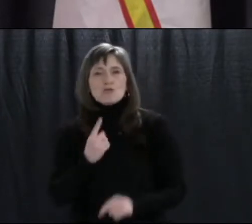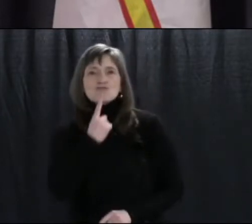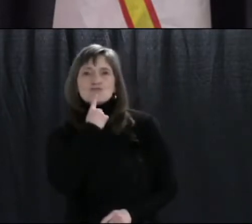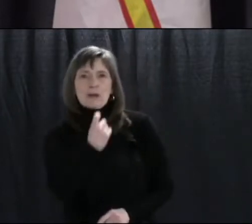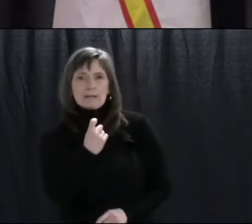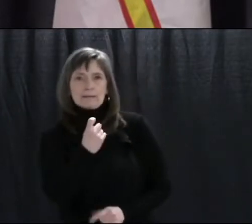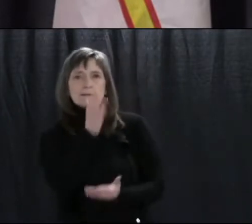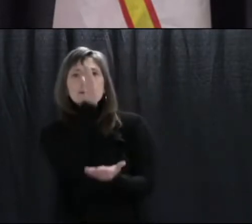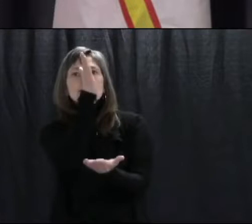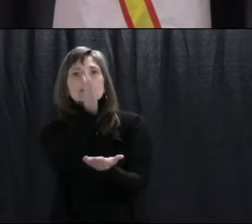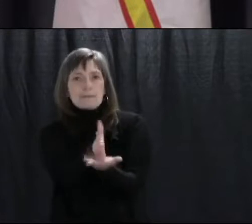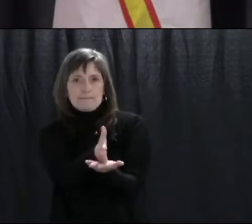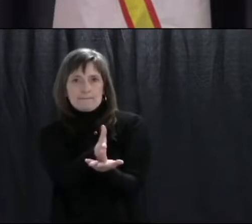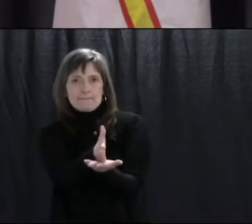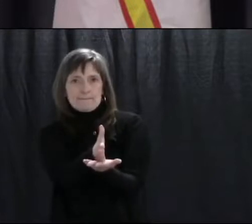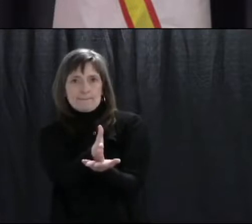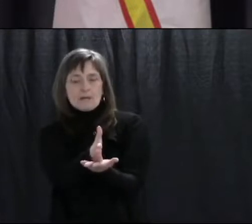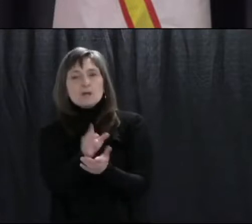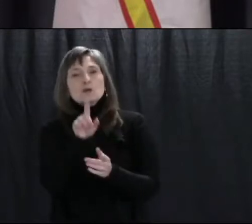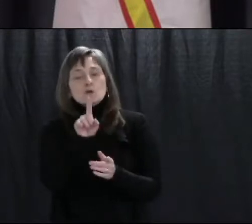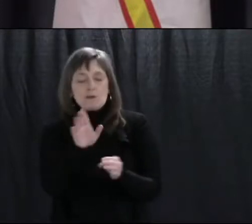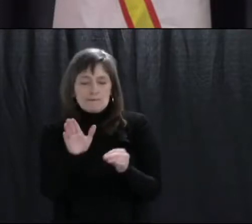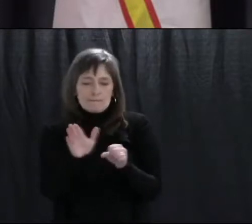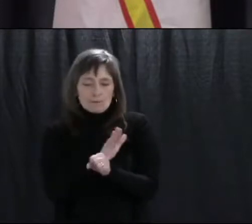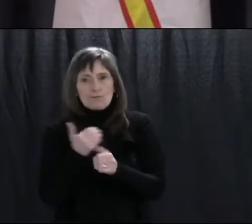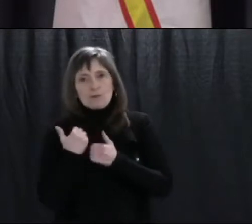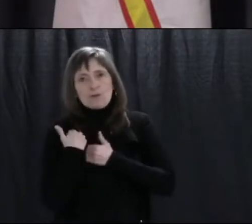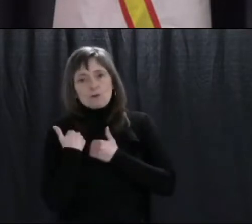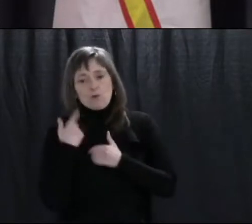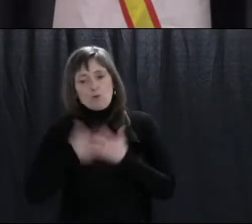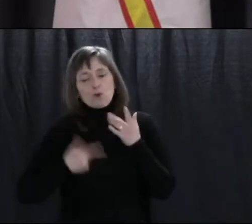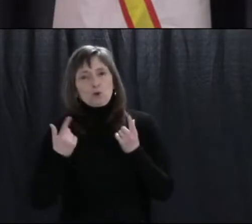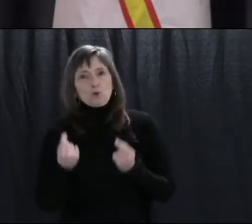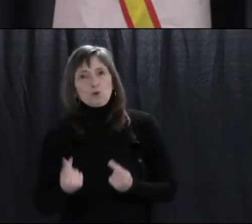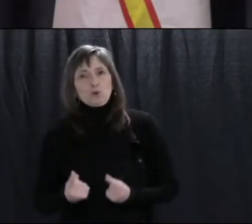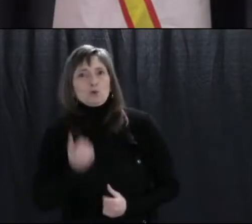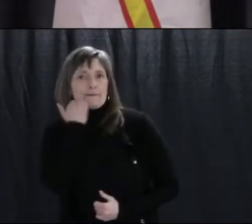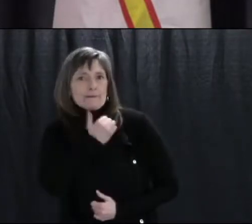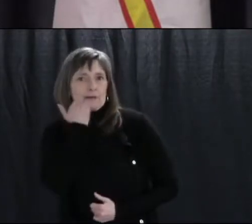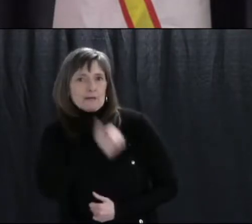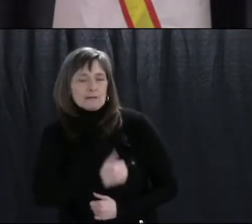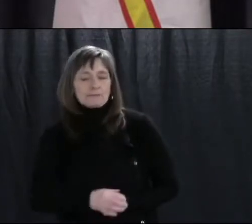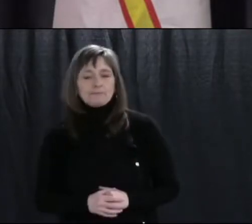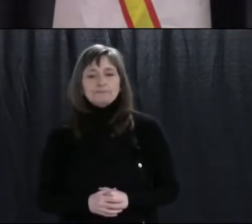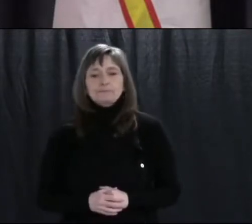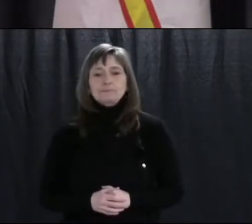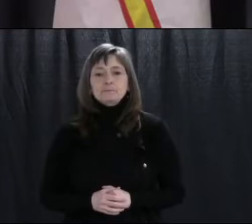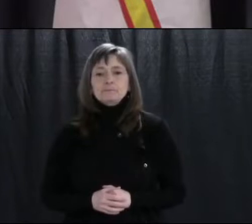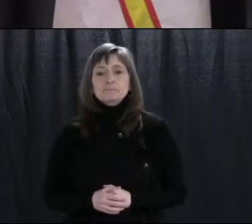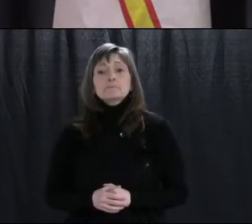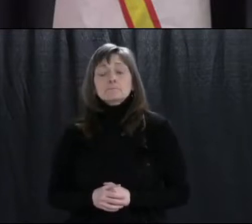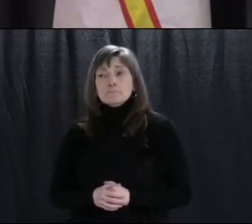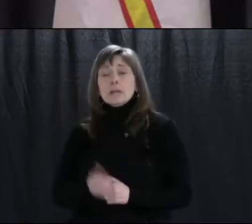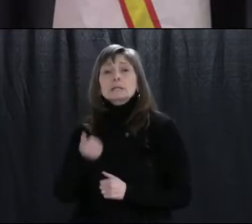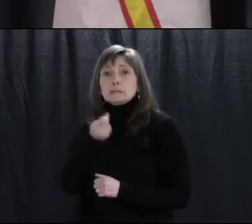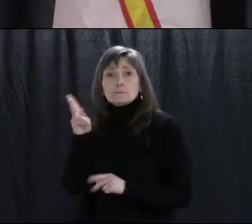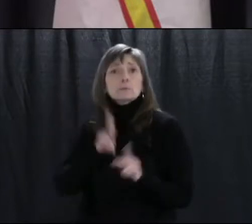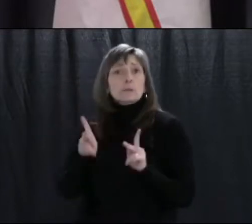people to be responsible in their actions. Now, we've had a large number of public reporting coming in